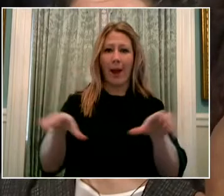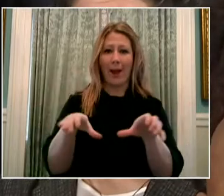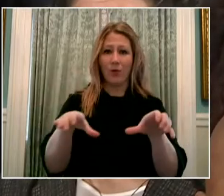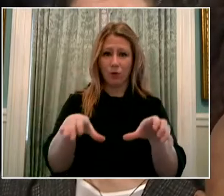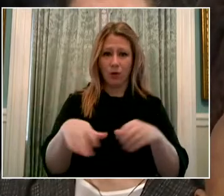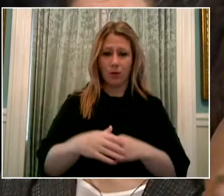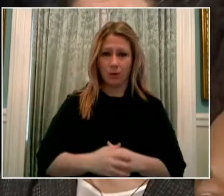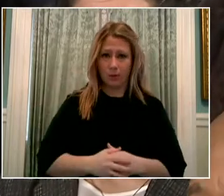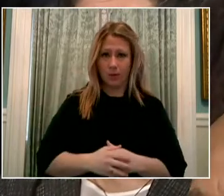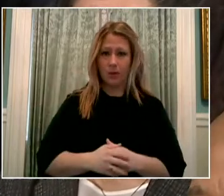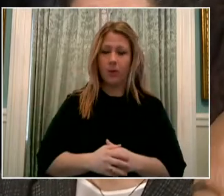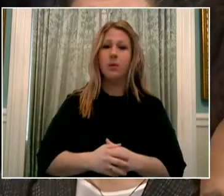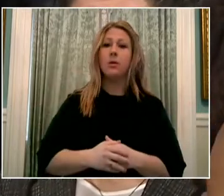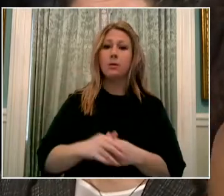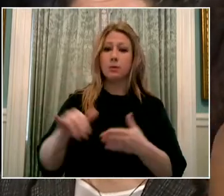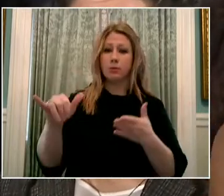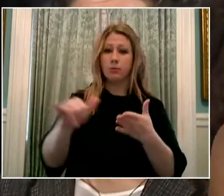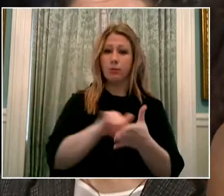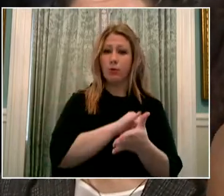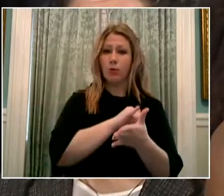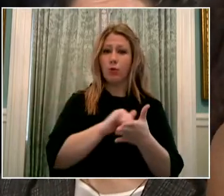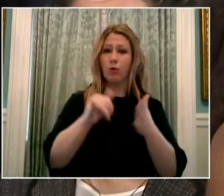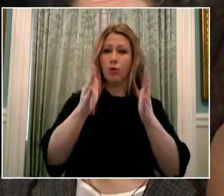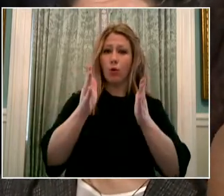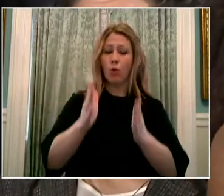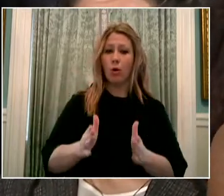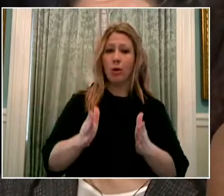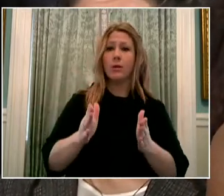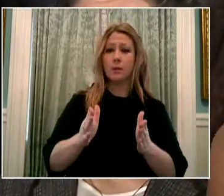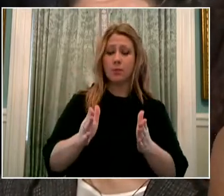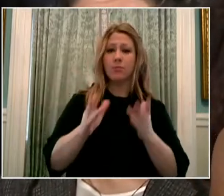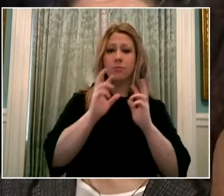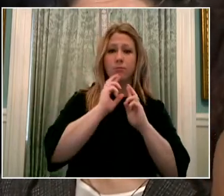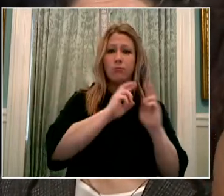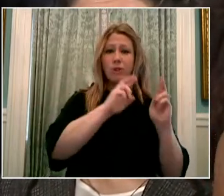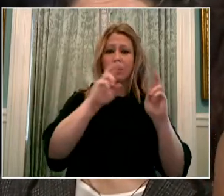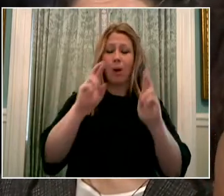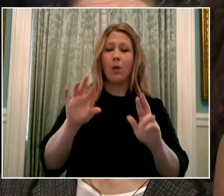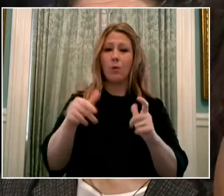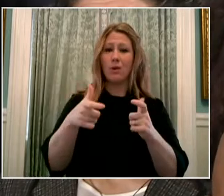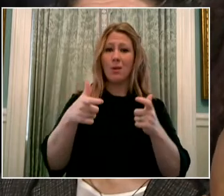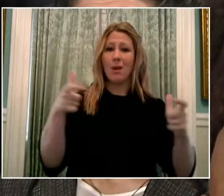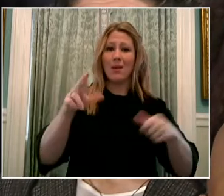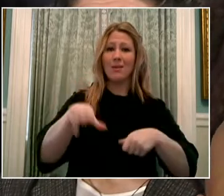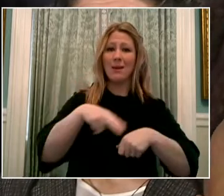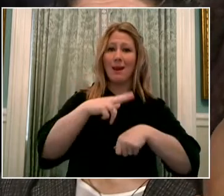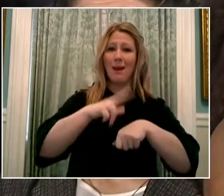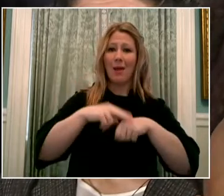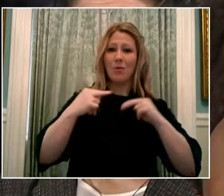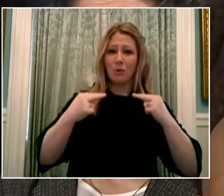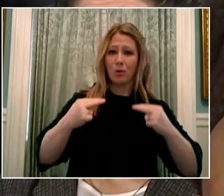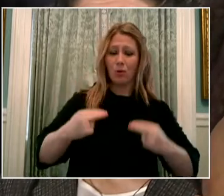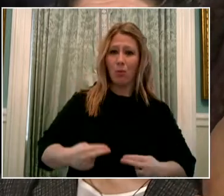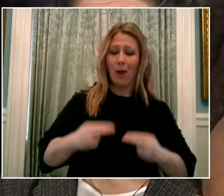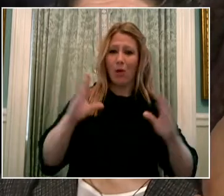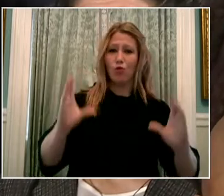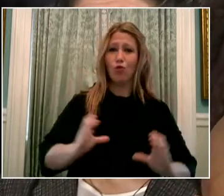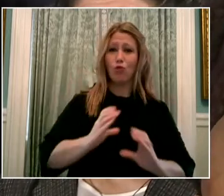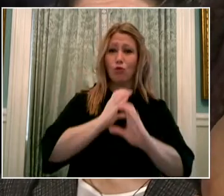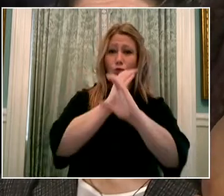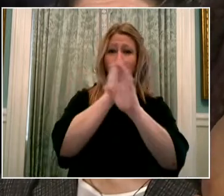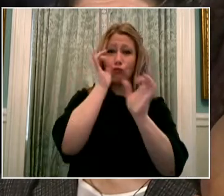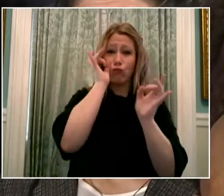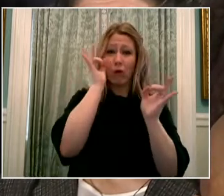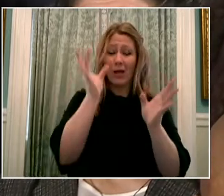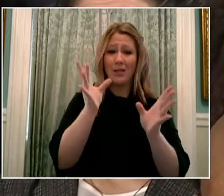almost single-handedly to the largest national humanitarian crisis in recent memory for nearly a year now. It